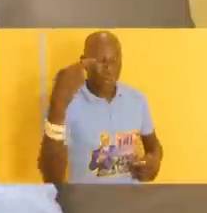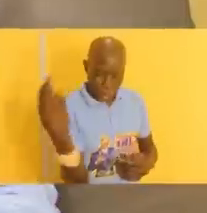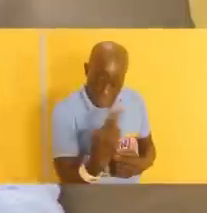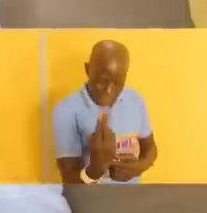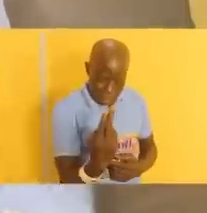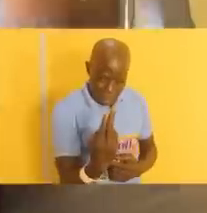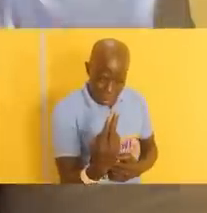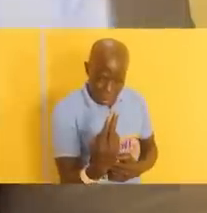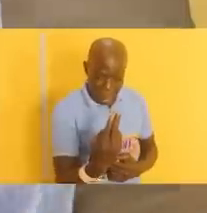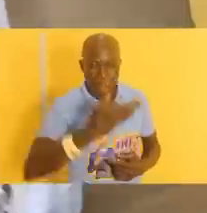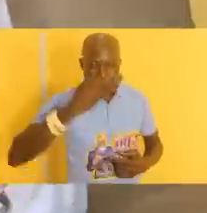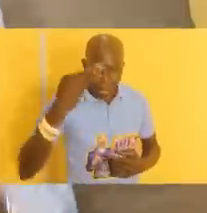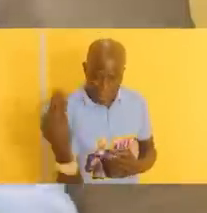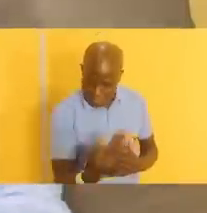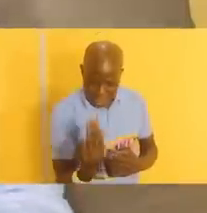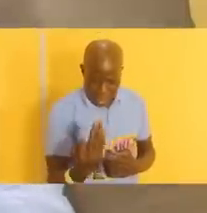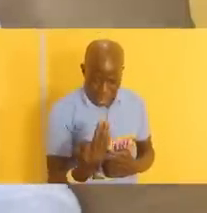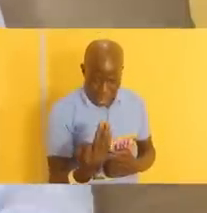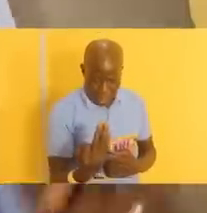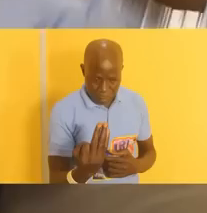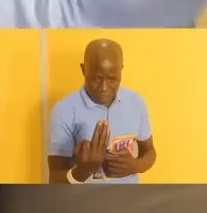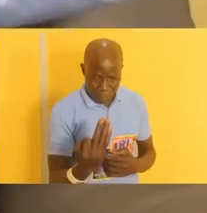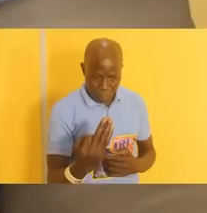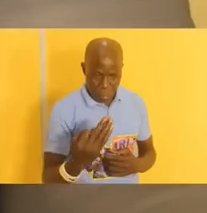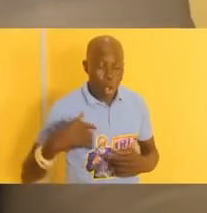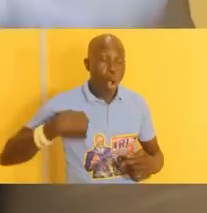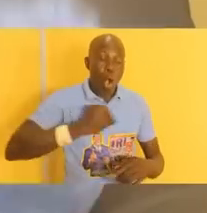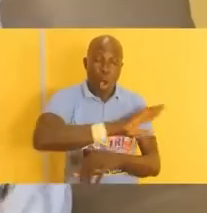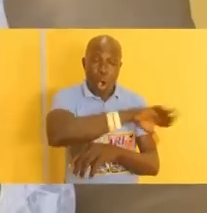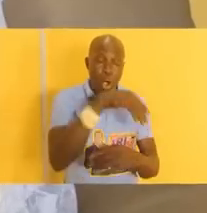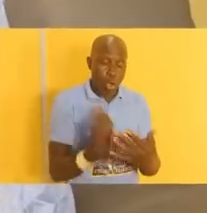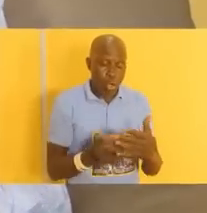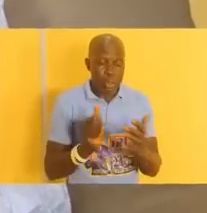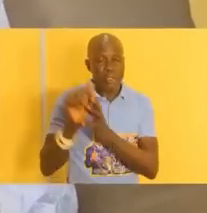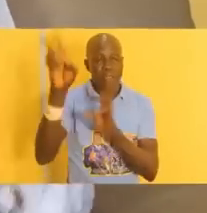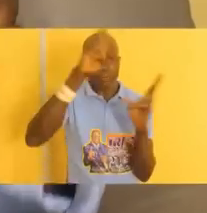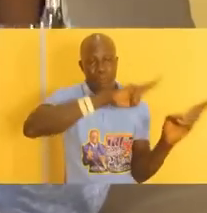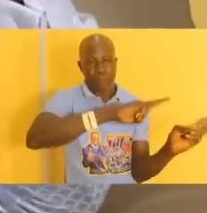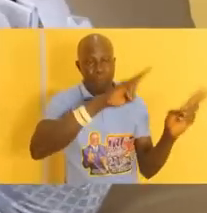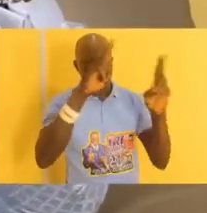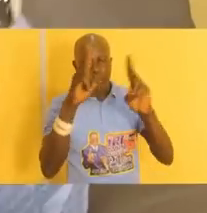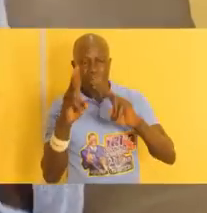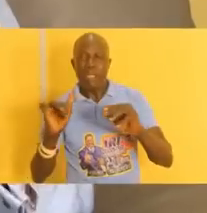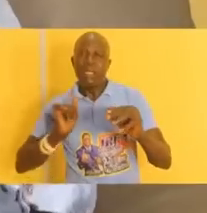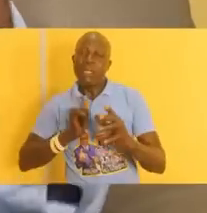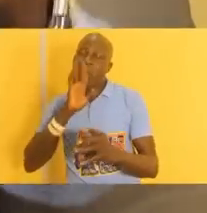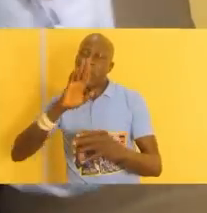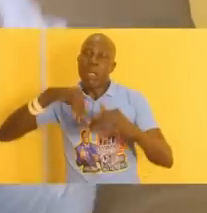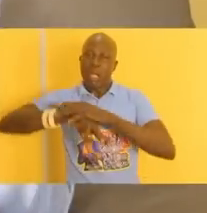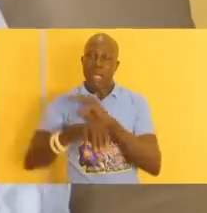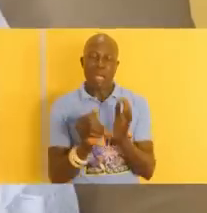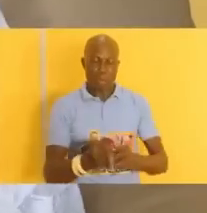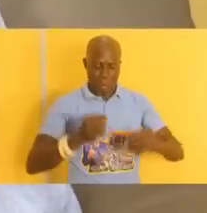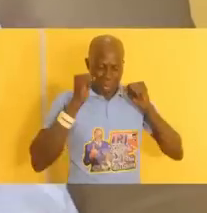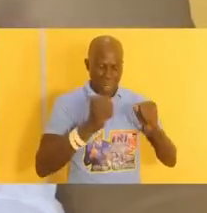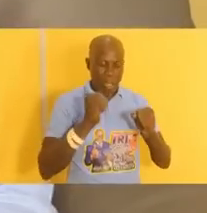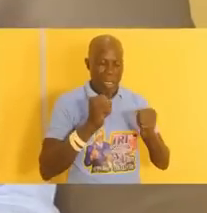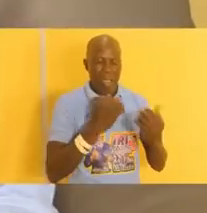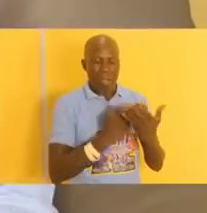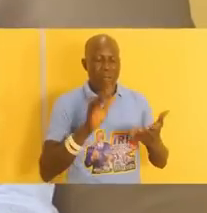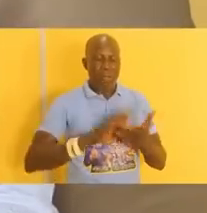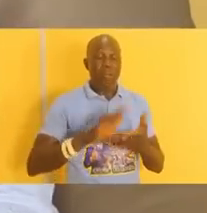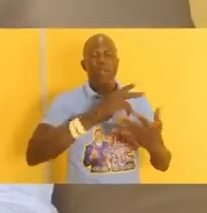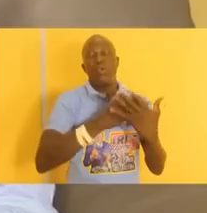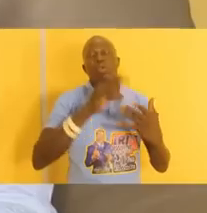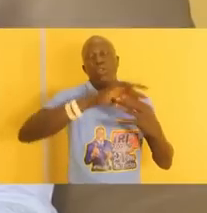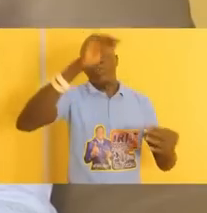Thursday. Thursday. Ati Friday. And Friday. Awon iso ohun yi. All these vigils. Ni mo pe ni iso ohun agbara ebi mimo. I call it the